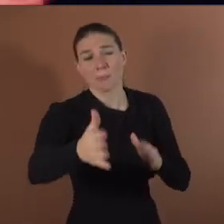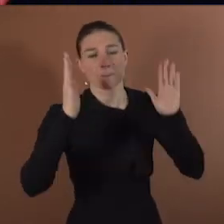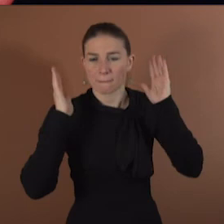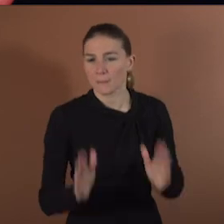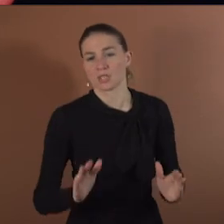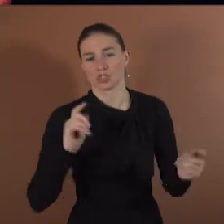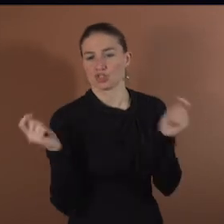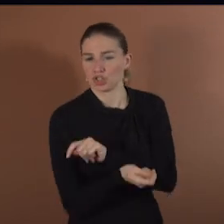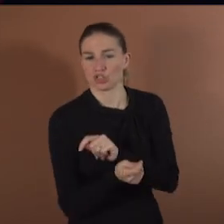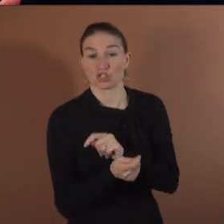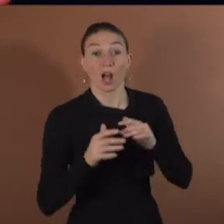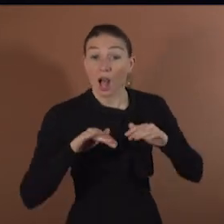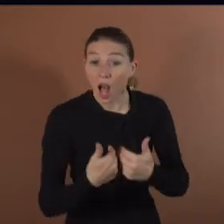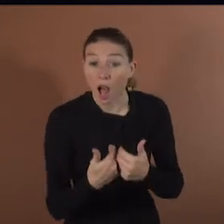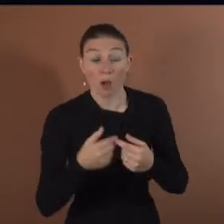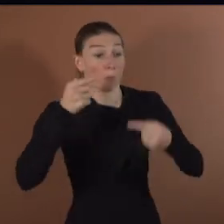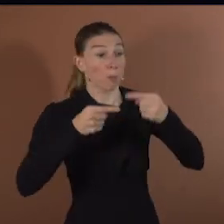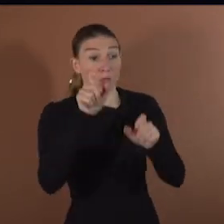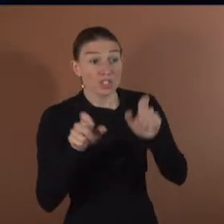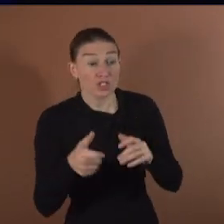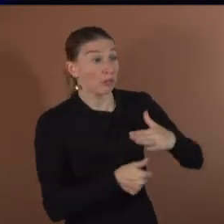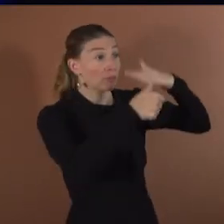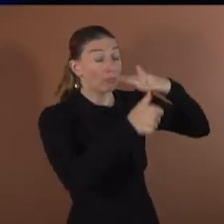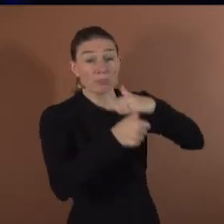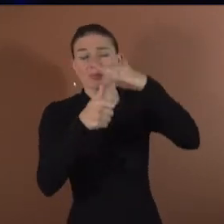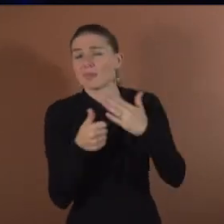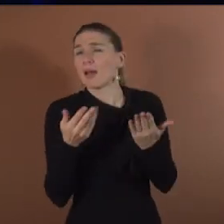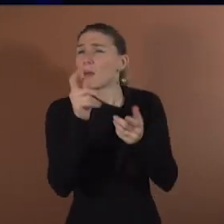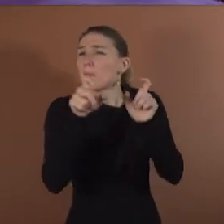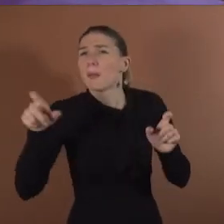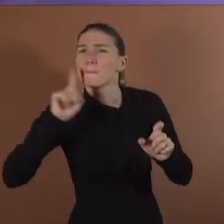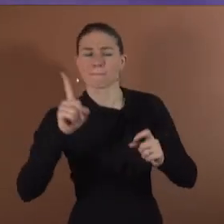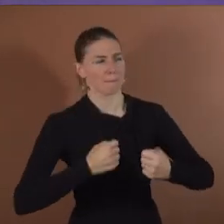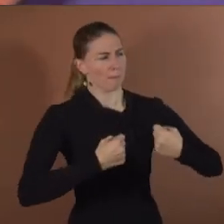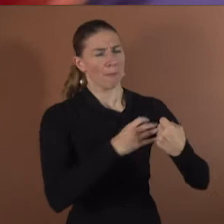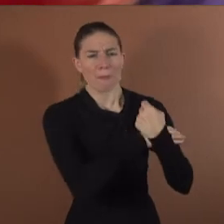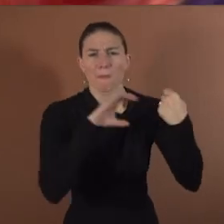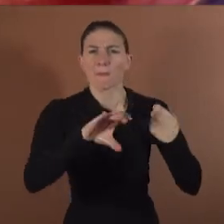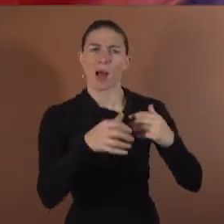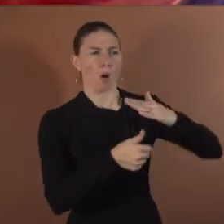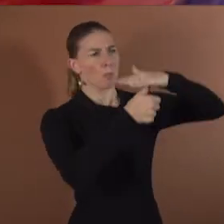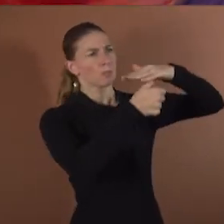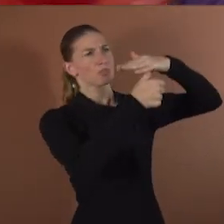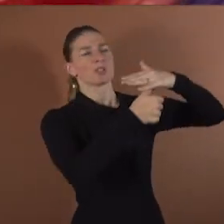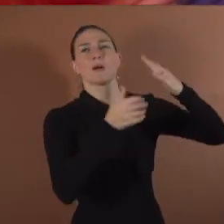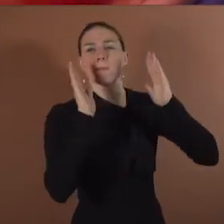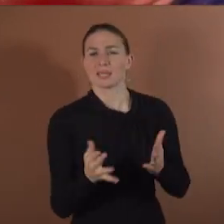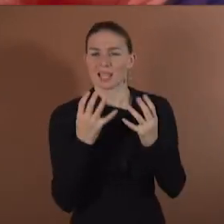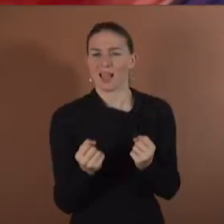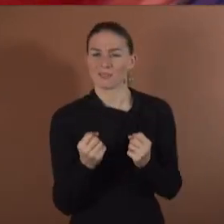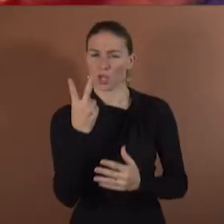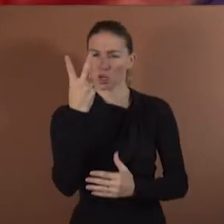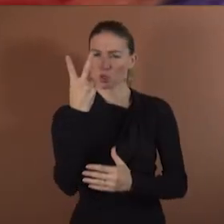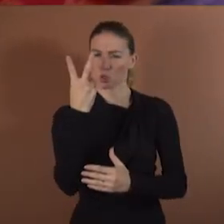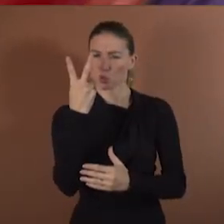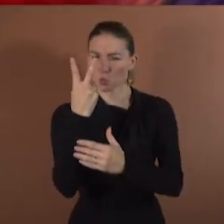need politicians, and not just politicians, anybody in a position of power and responsibility to adopt the dual mandate. And the dual